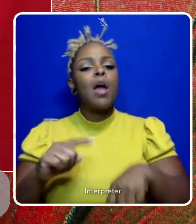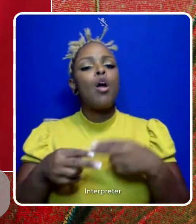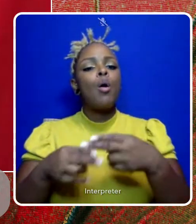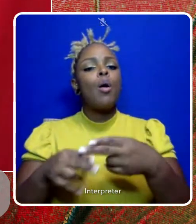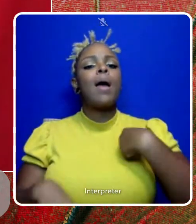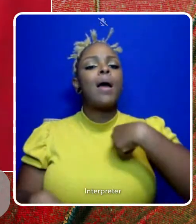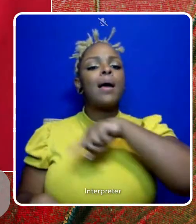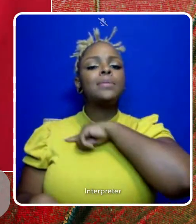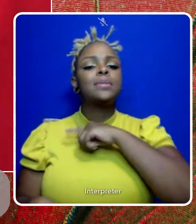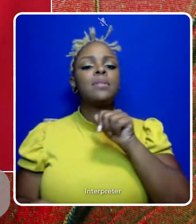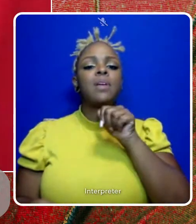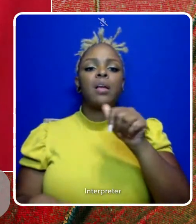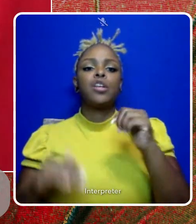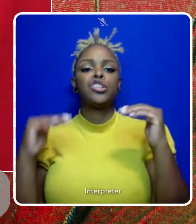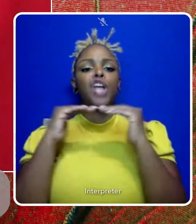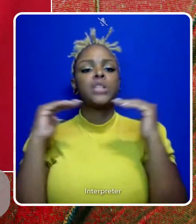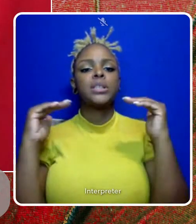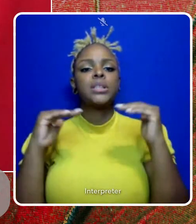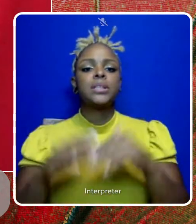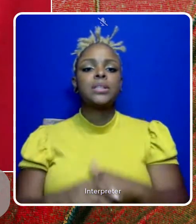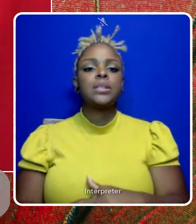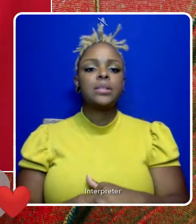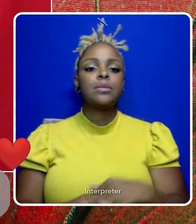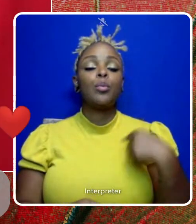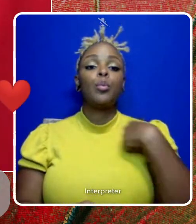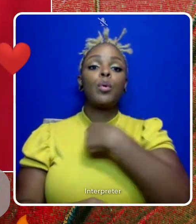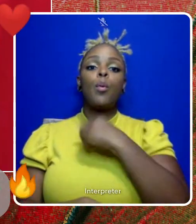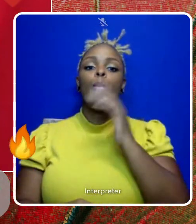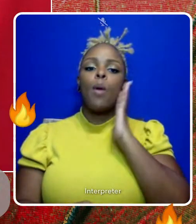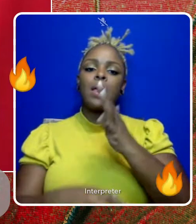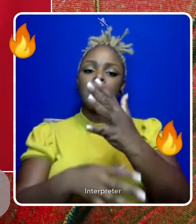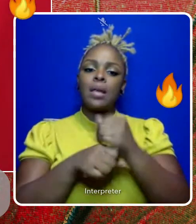getting our just desserts.